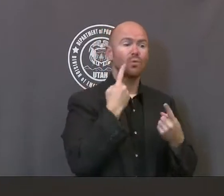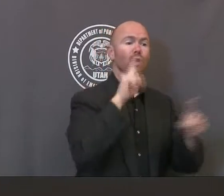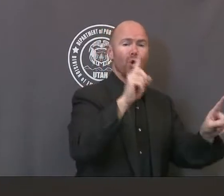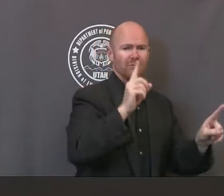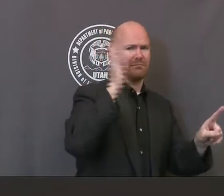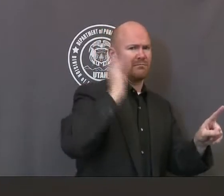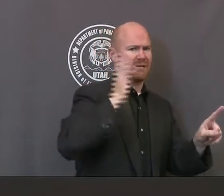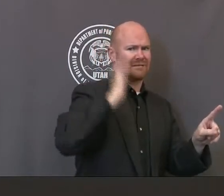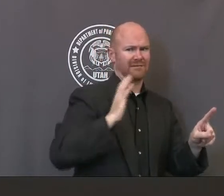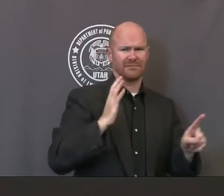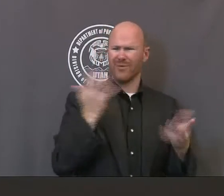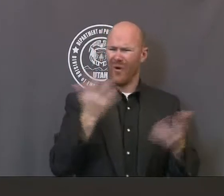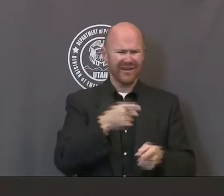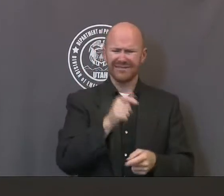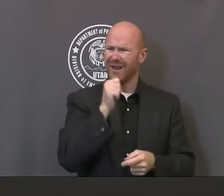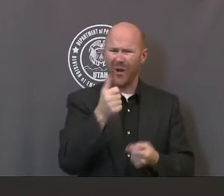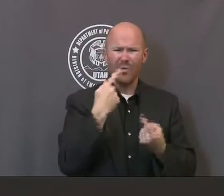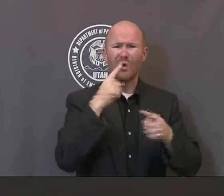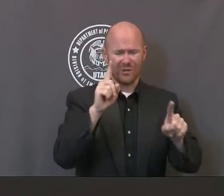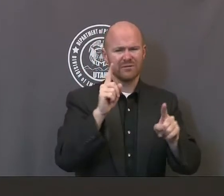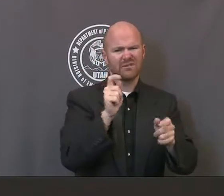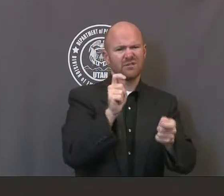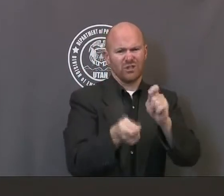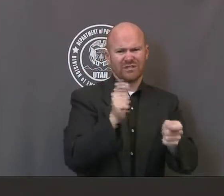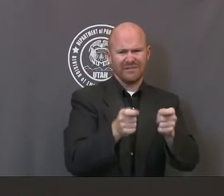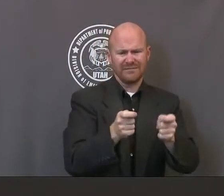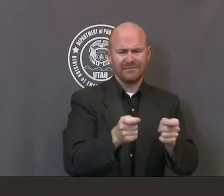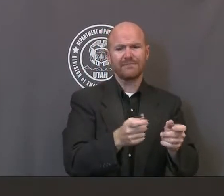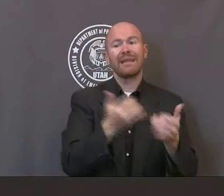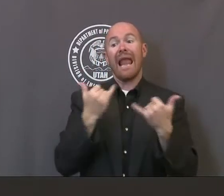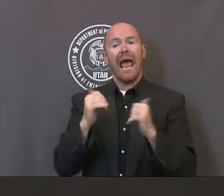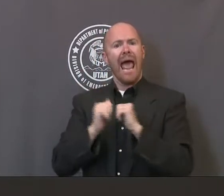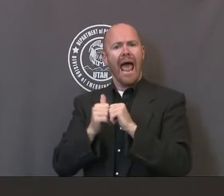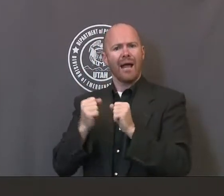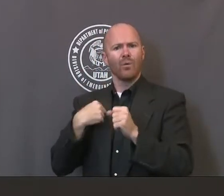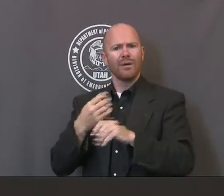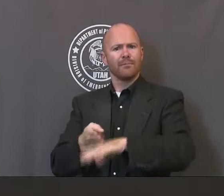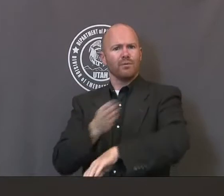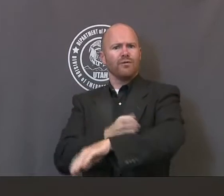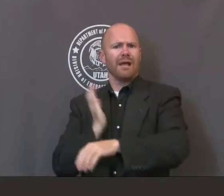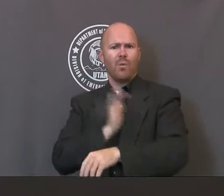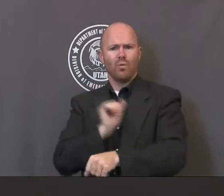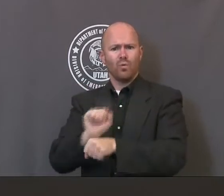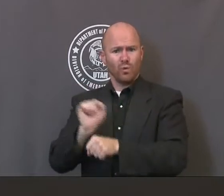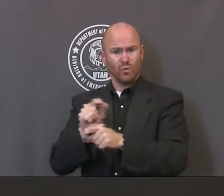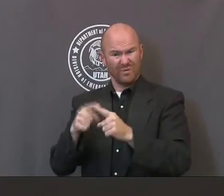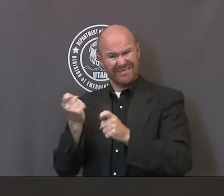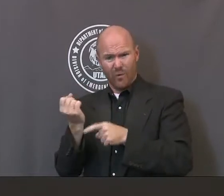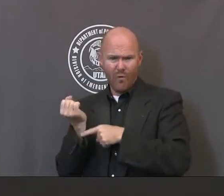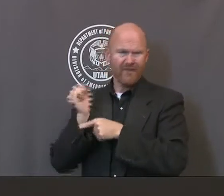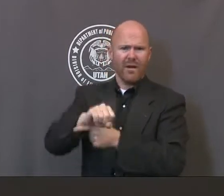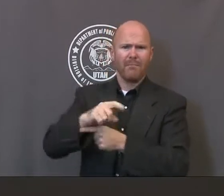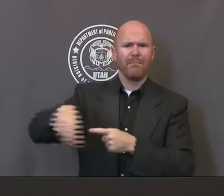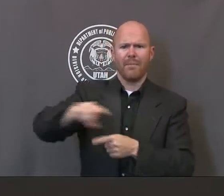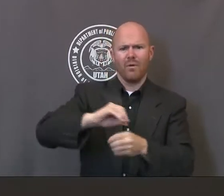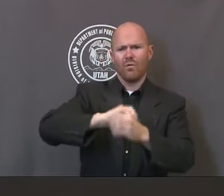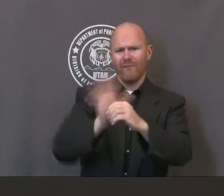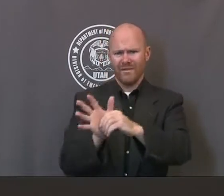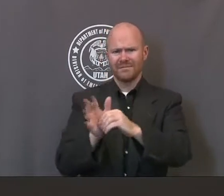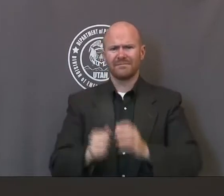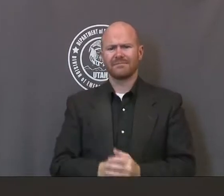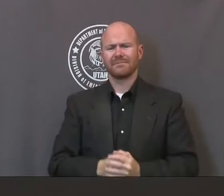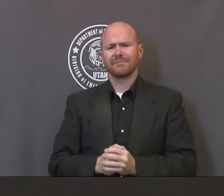not, and the adjustments that we need to make in order for us to win the contest against COVID-19. So here's